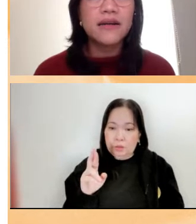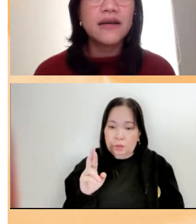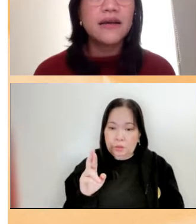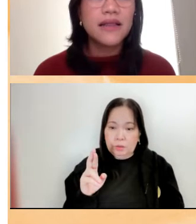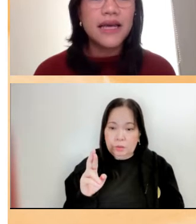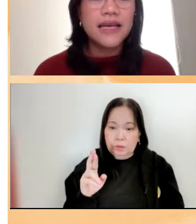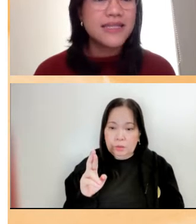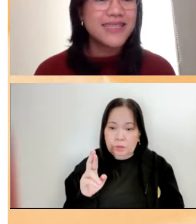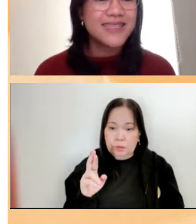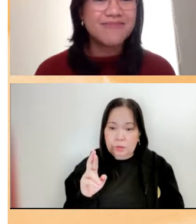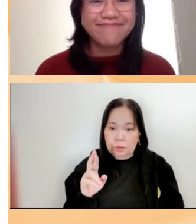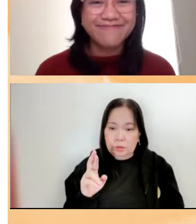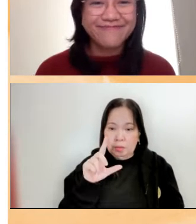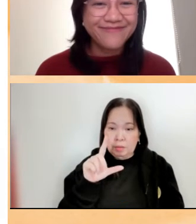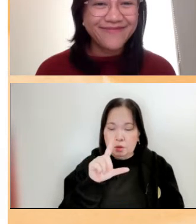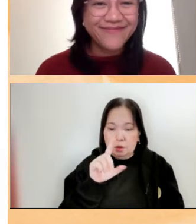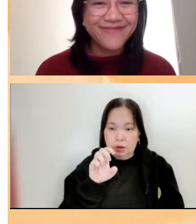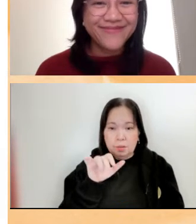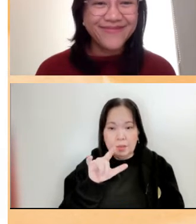R. Laines.